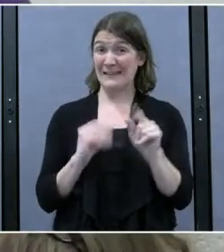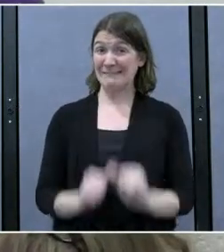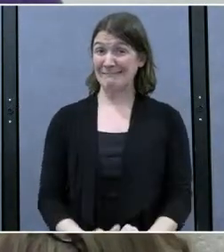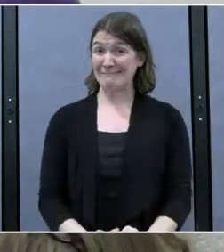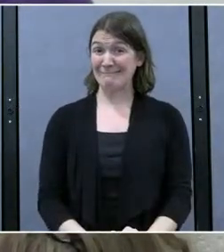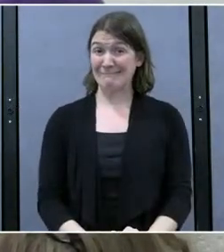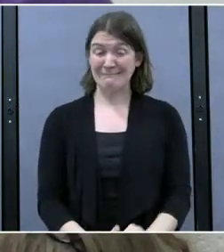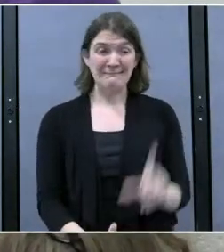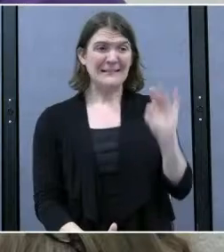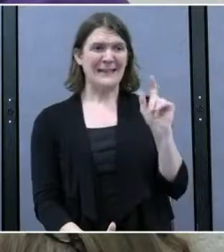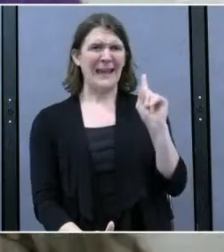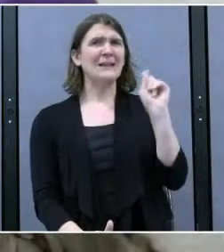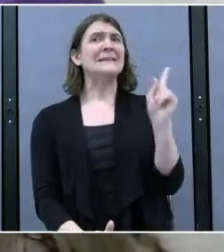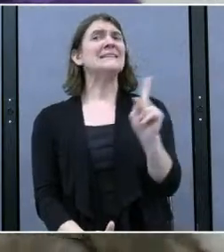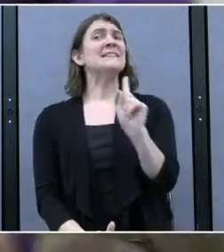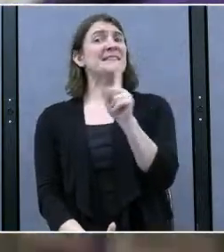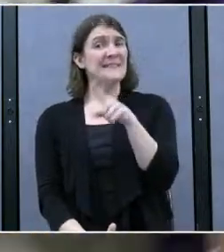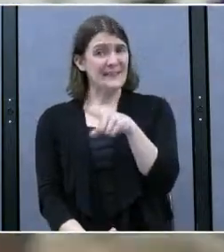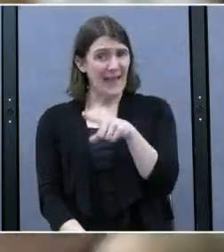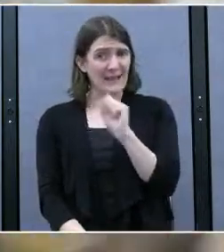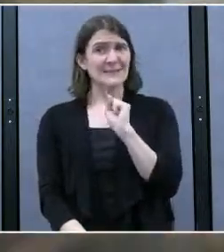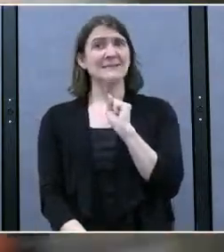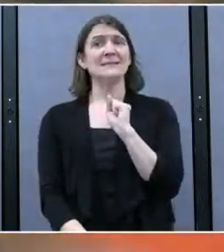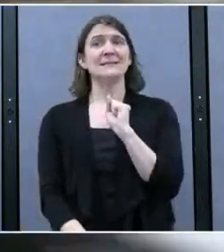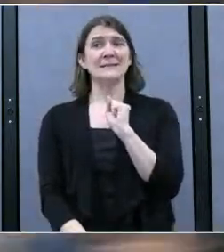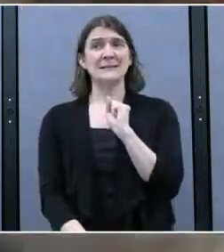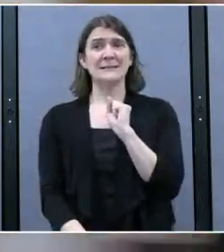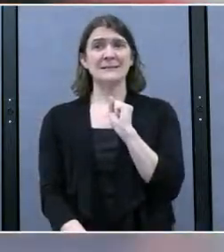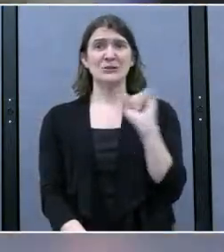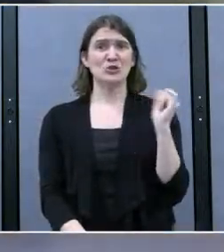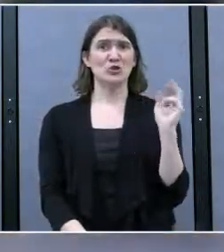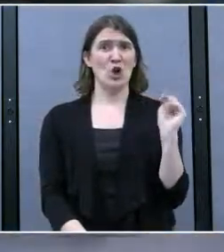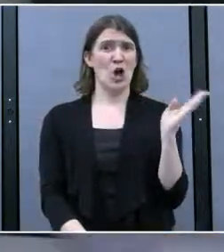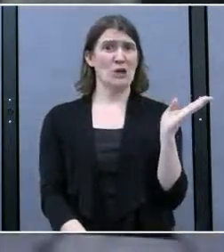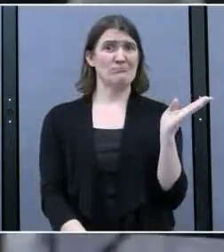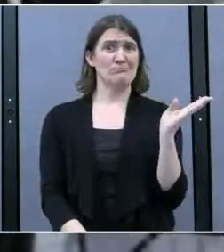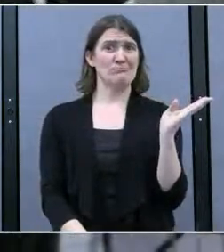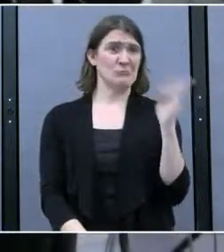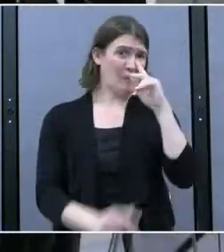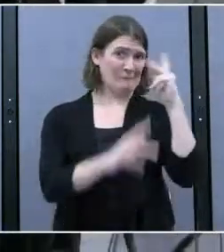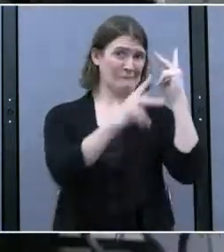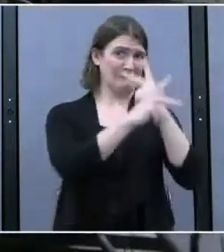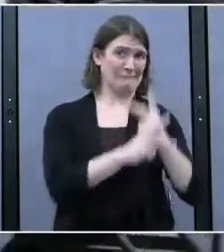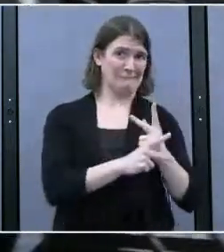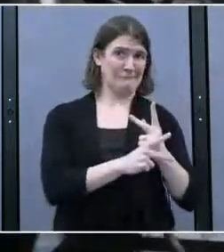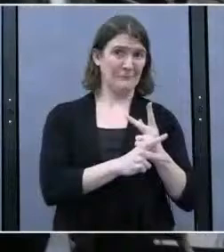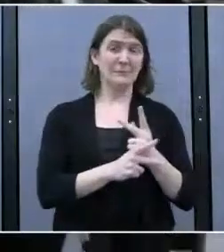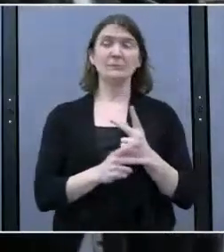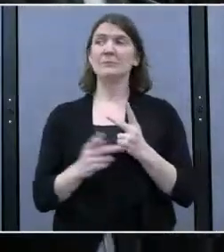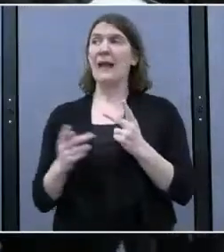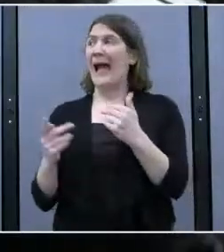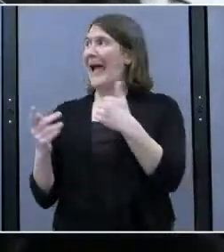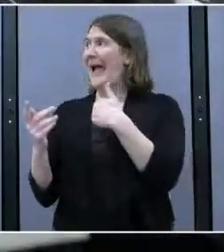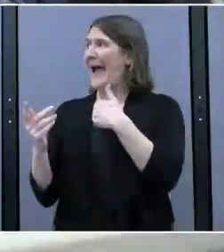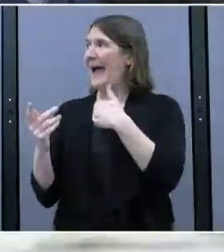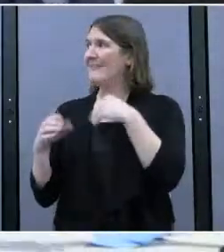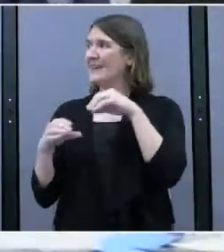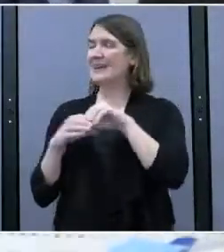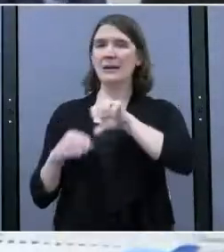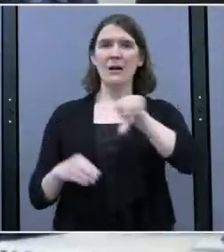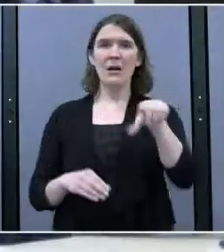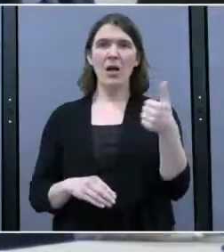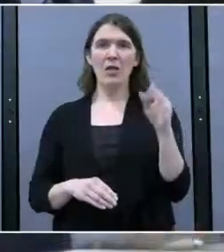day. Yeah, maybe John wants to kind of work on that. I do actually have it in a memo